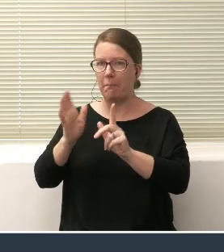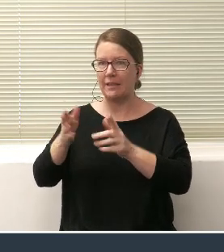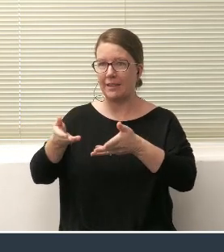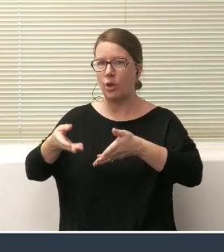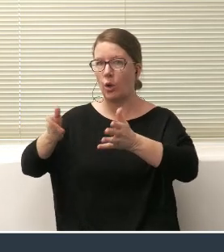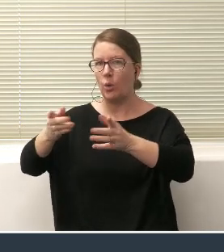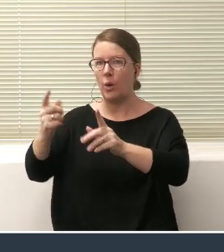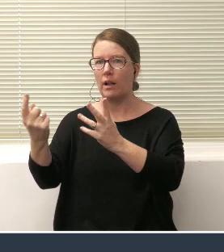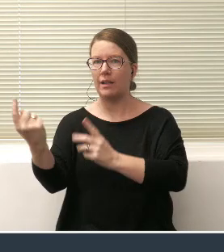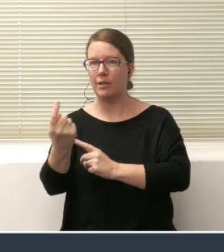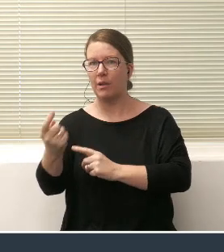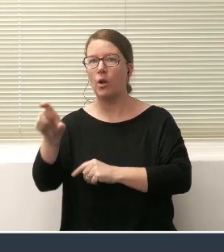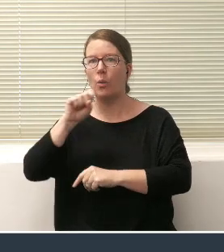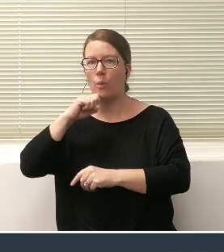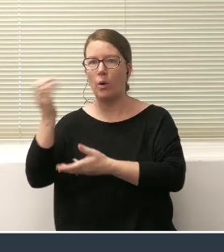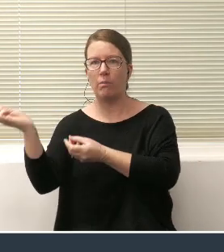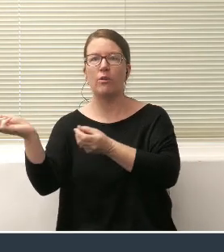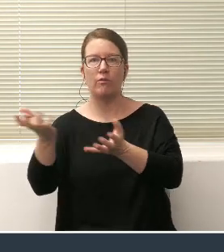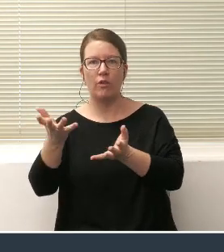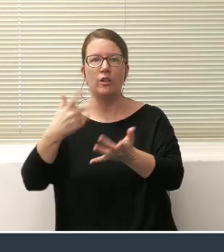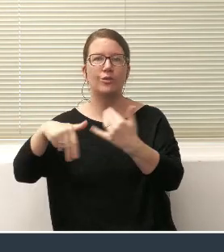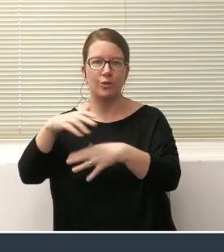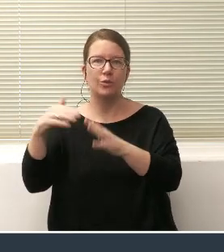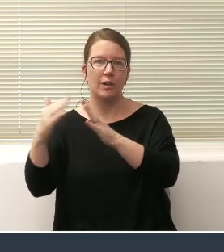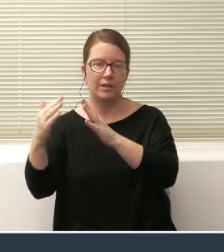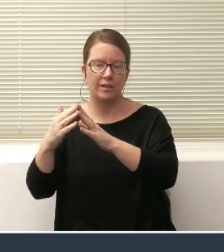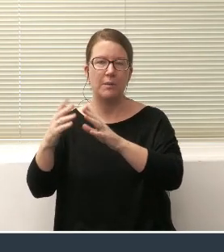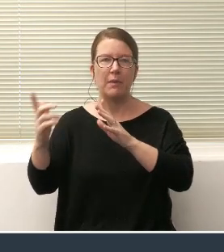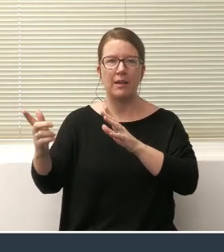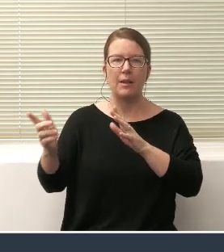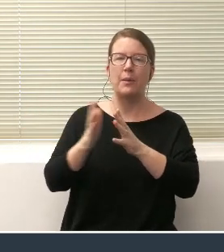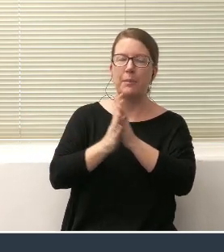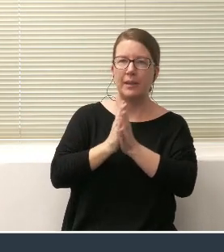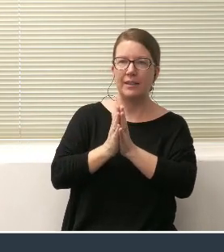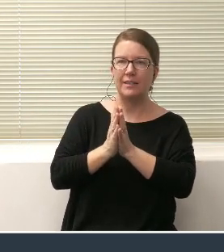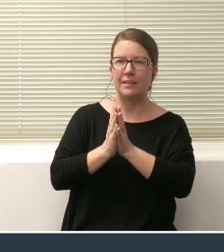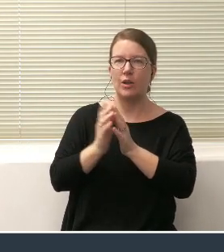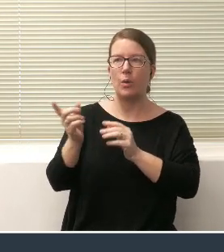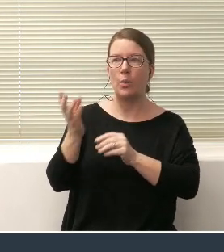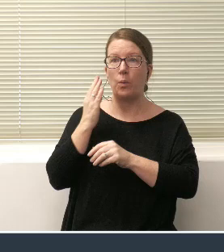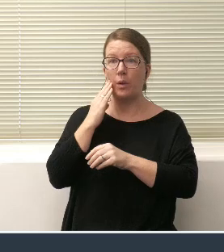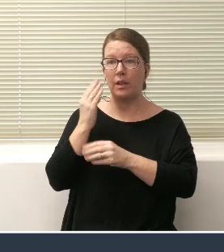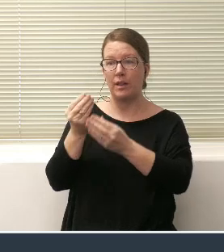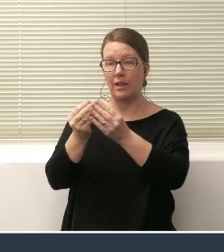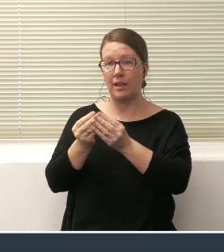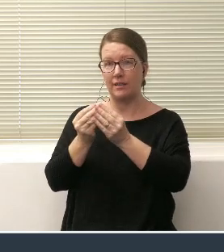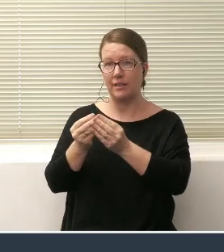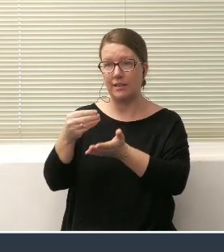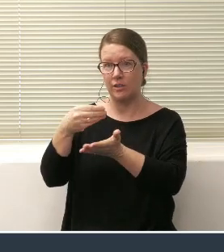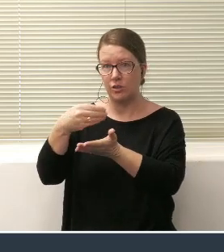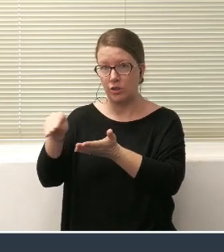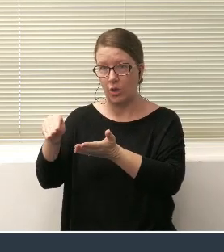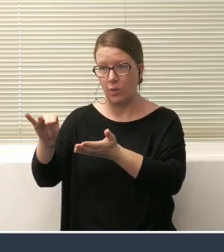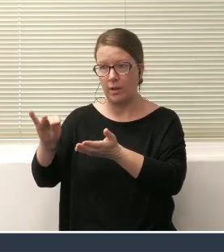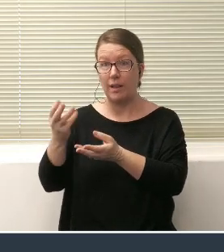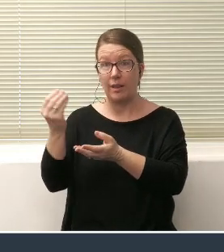delivering housing, is that the trade-off for that is that the balance of the assets or the balance of the